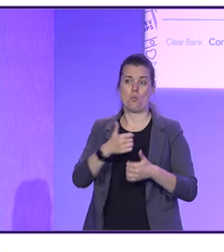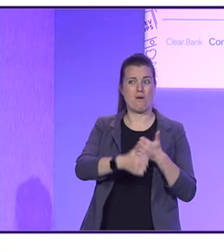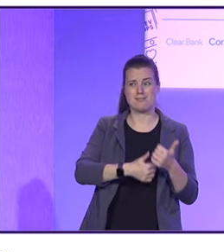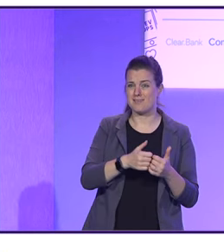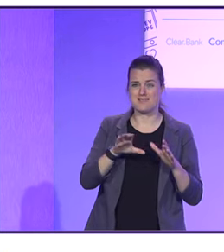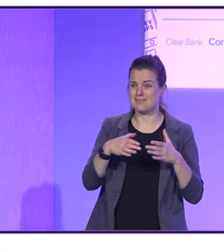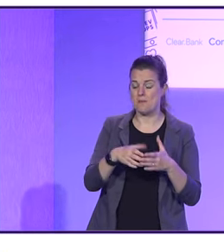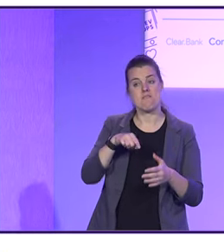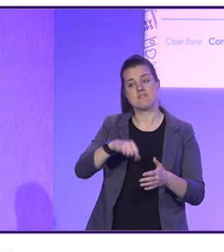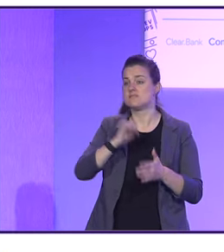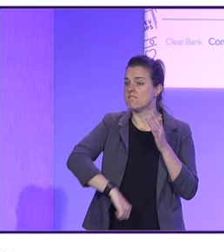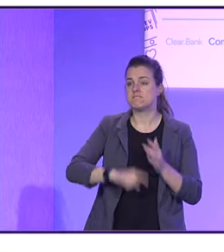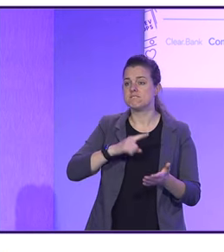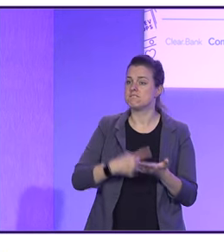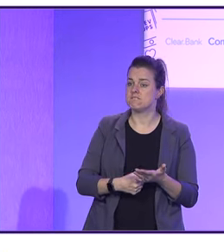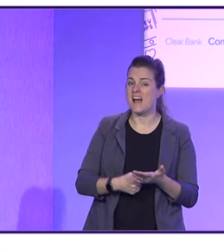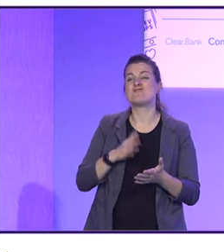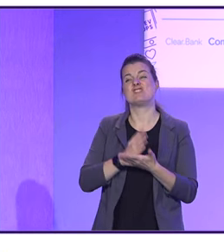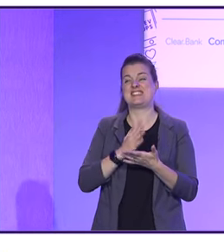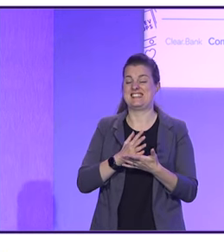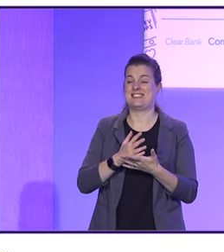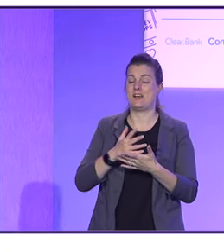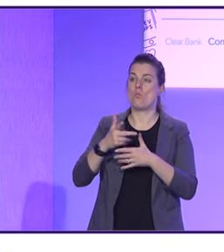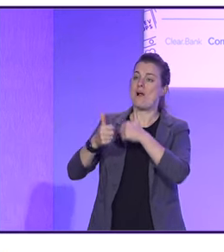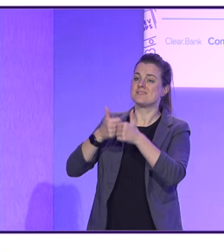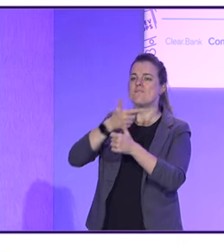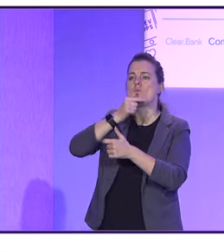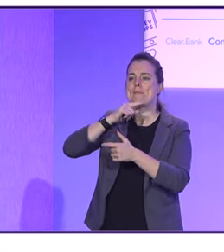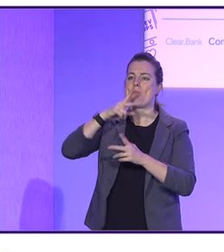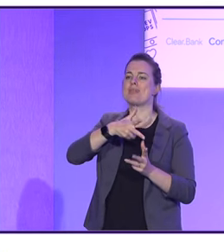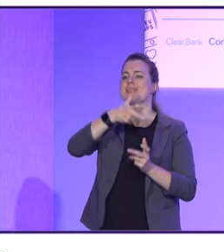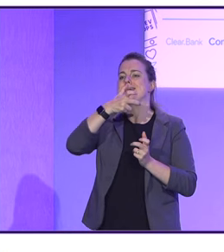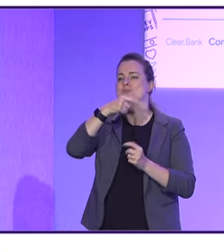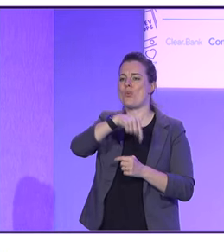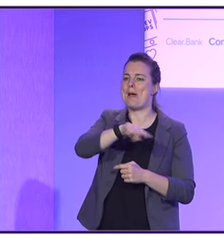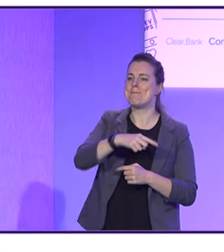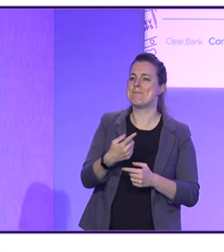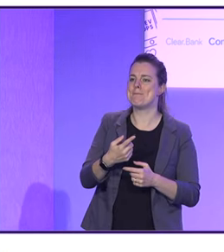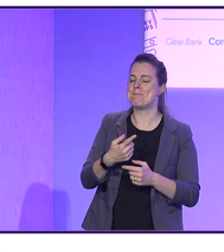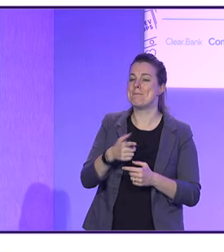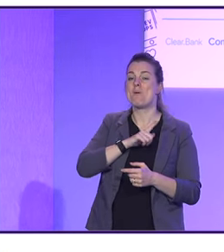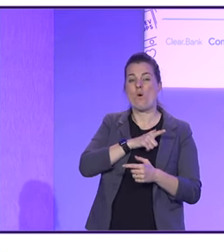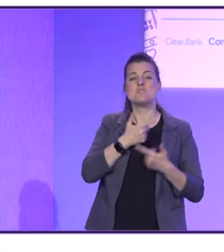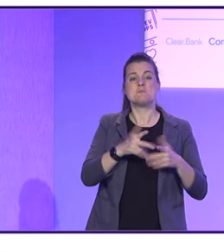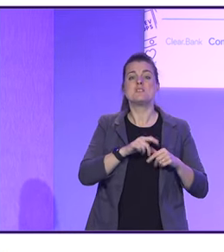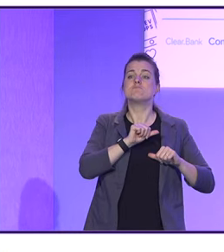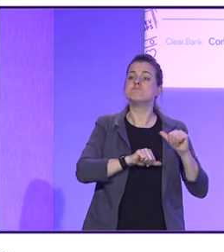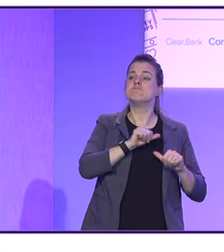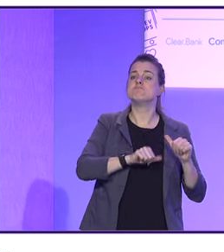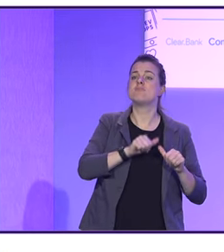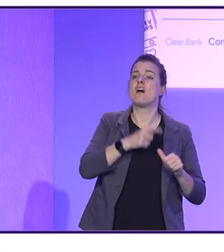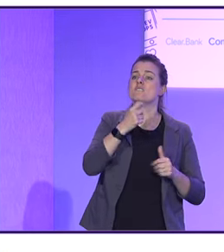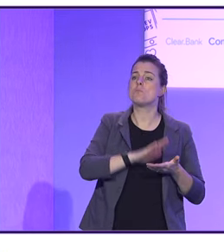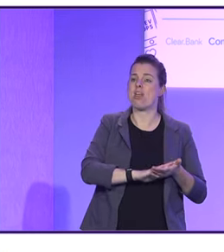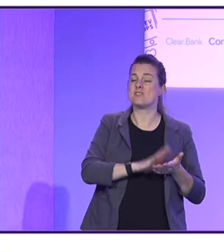and what seemed like a pretty scary business decision, you know, like we've been working on this thing for months, it's supposed to be going live in a few months, you know, this pivot was a